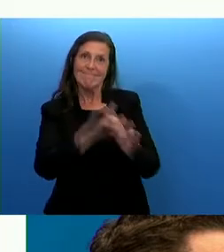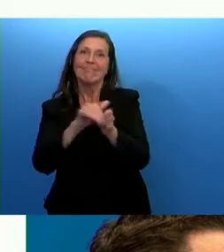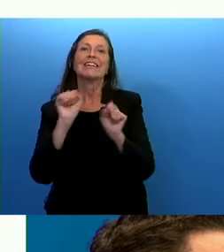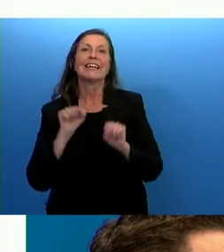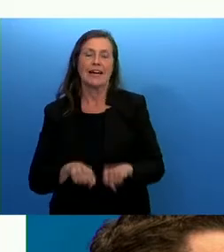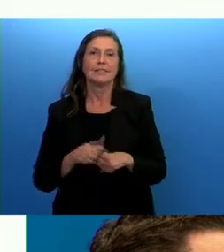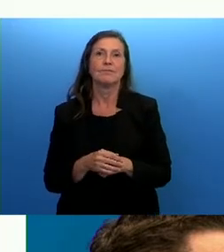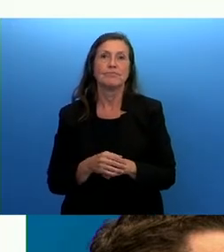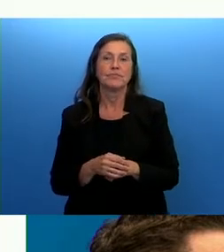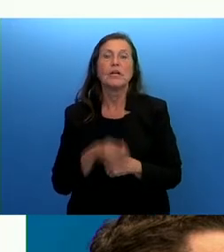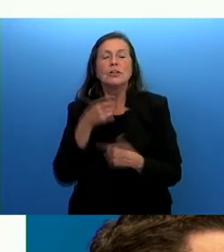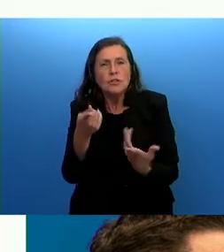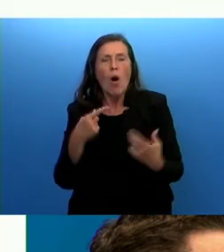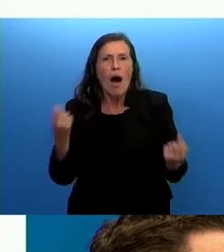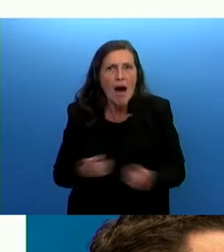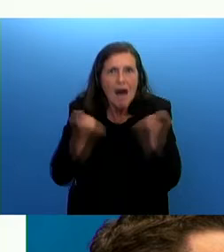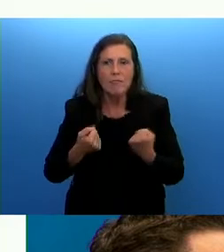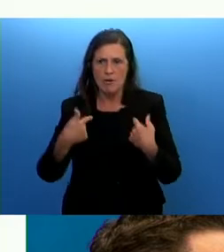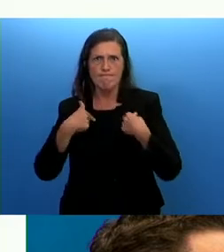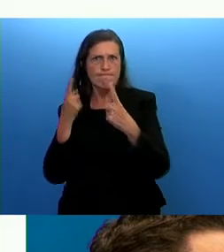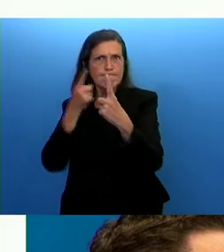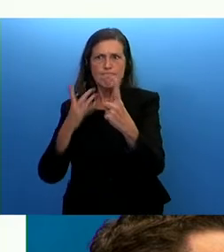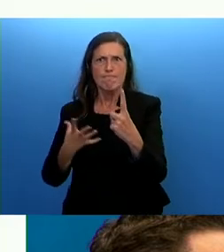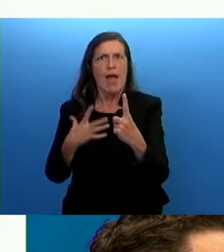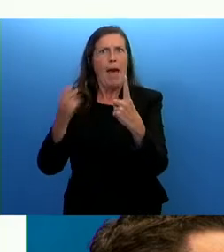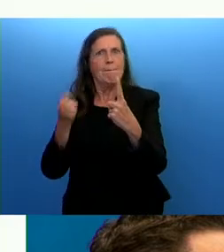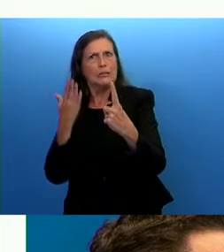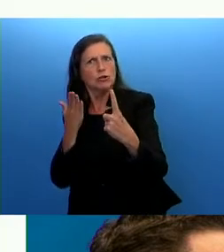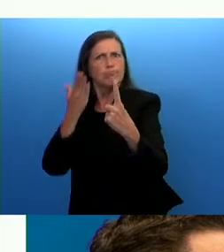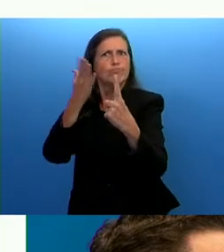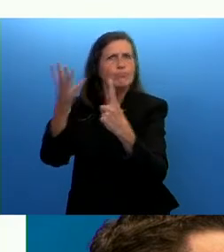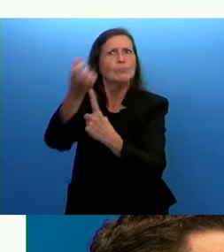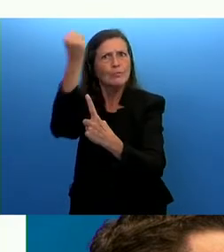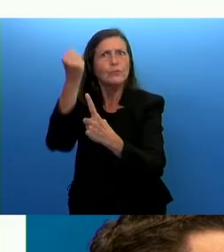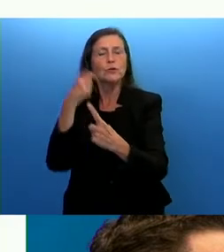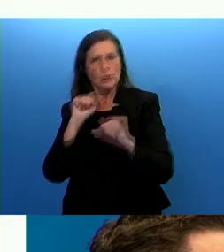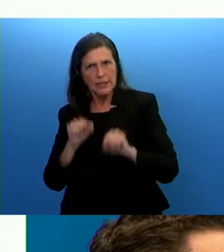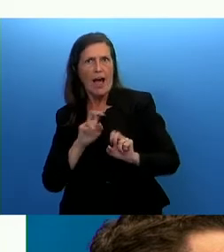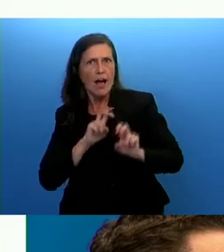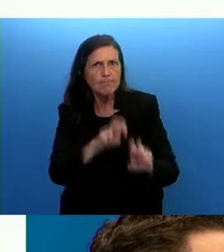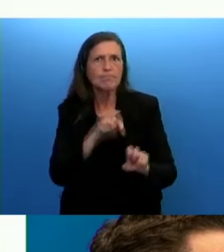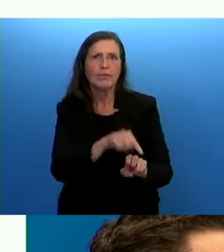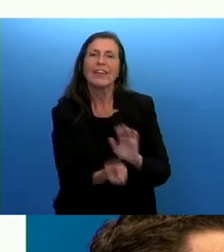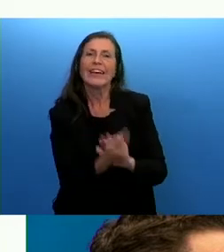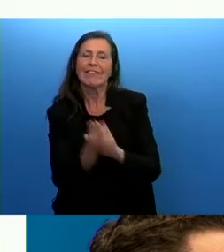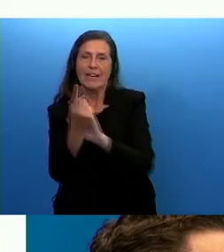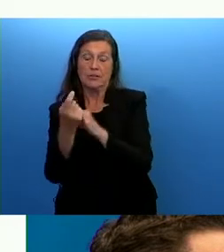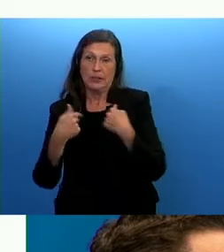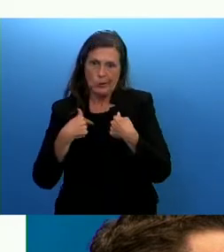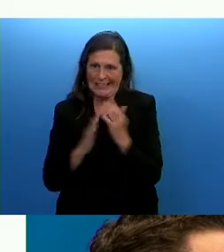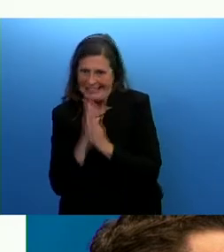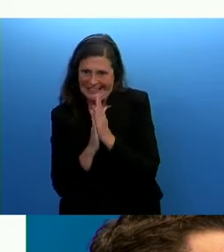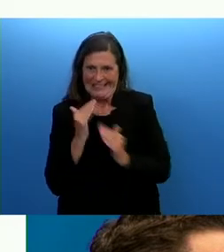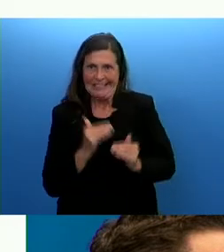and your ambitions with all the other partners that will be included in these two events. At the first GRF, the